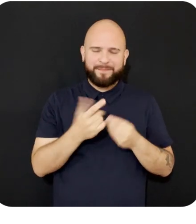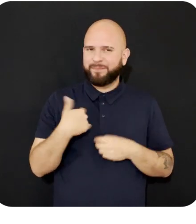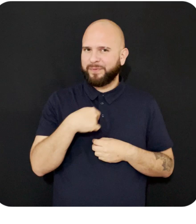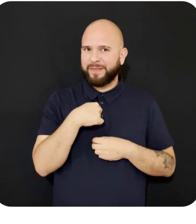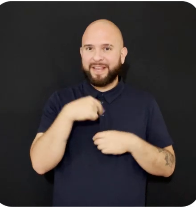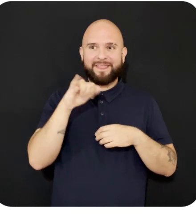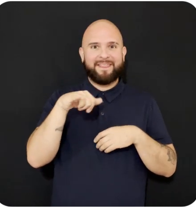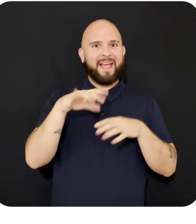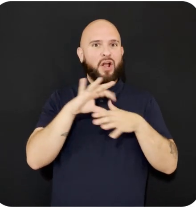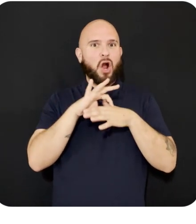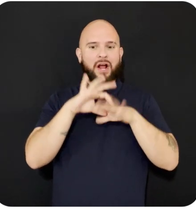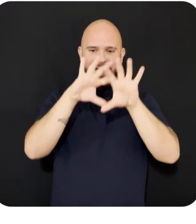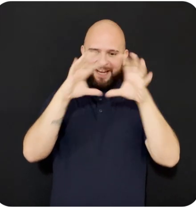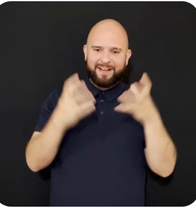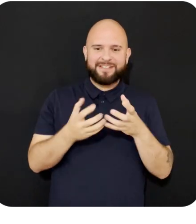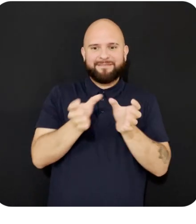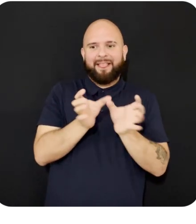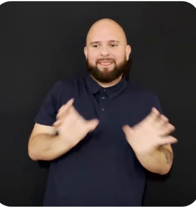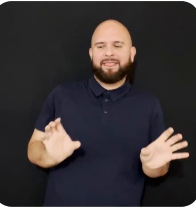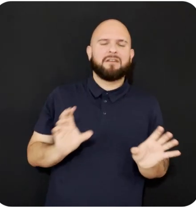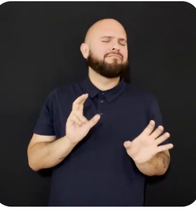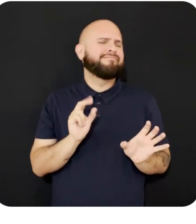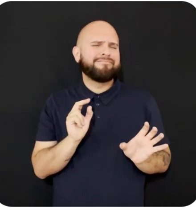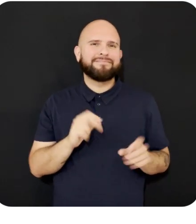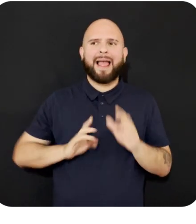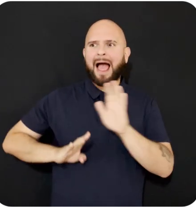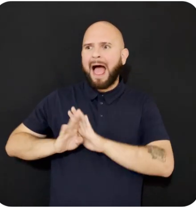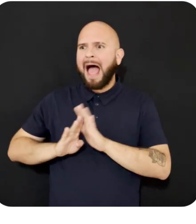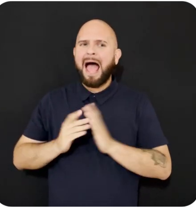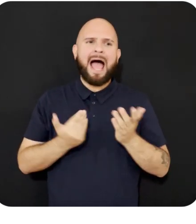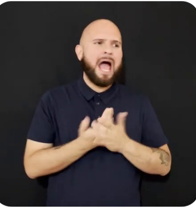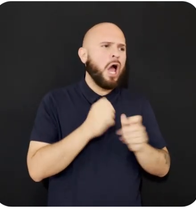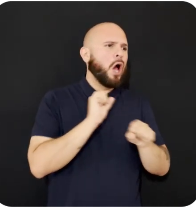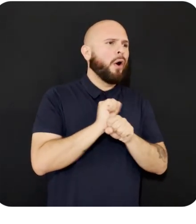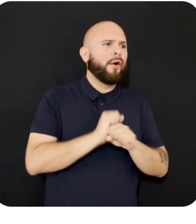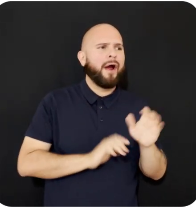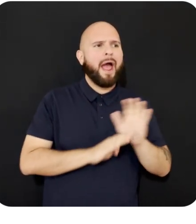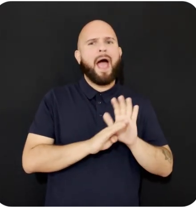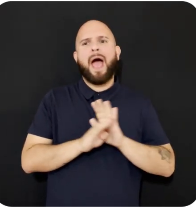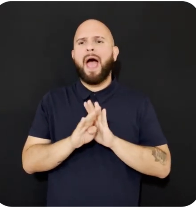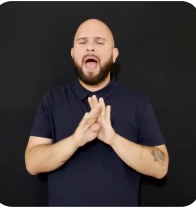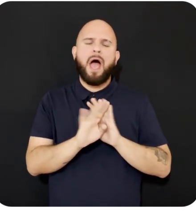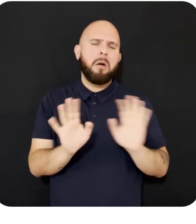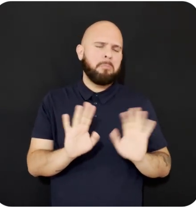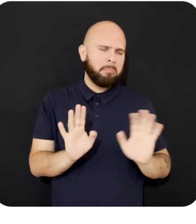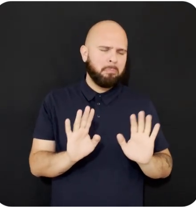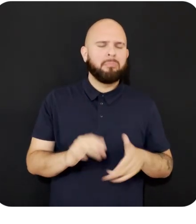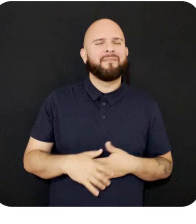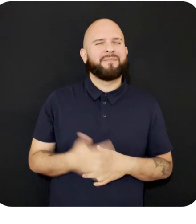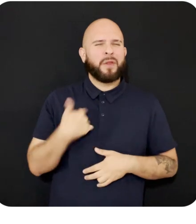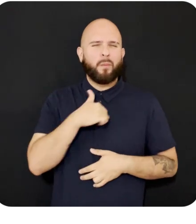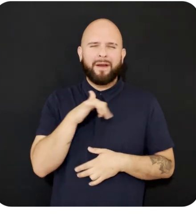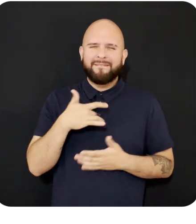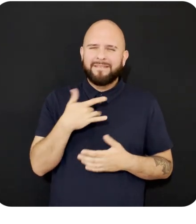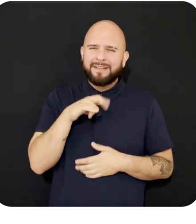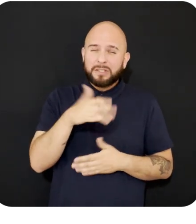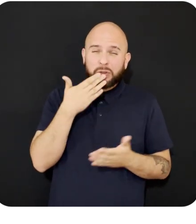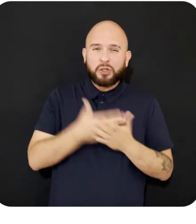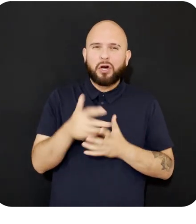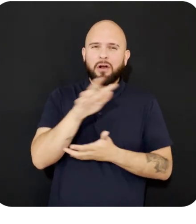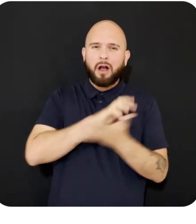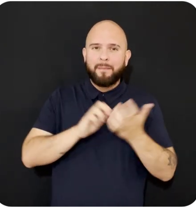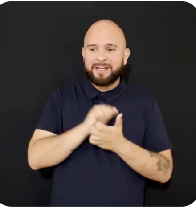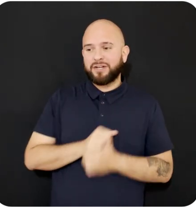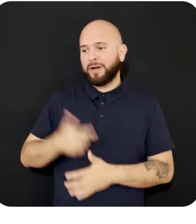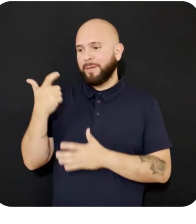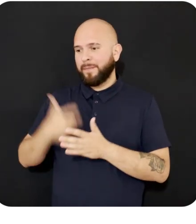splitting the content ecosystem or creating a lot of new development work. We feel this is the right combination of price